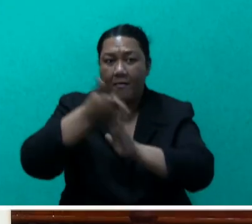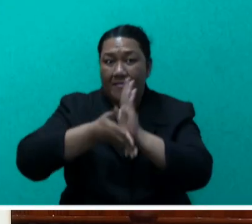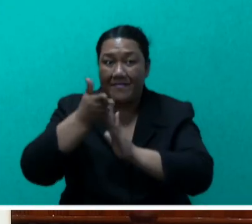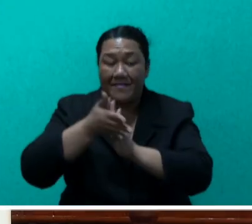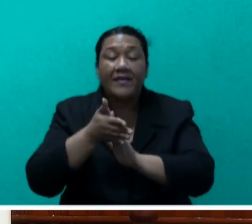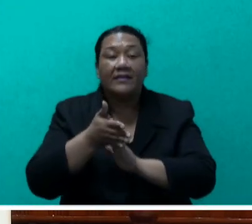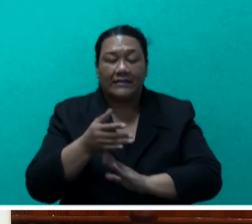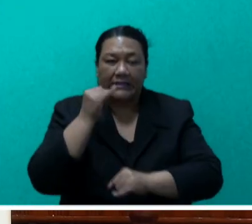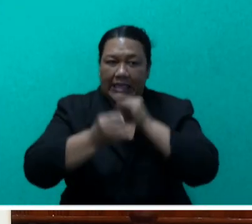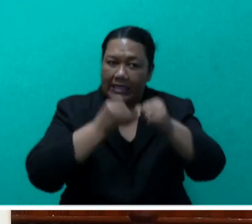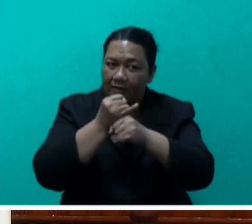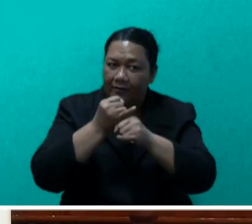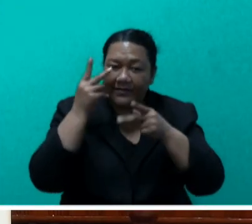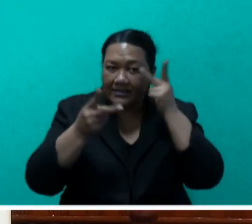visitors